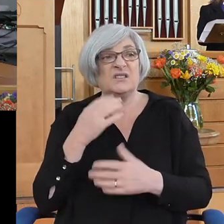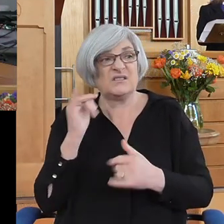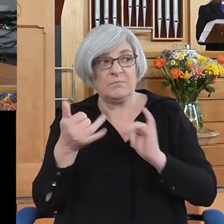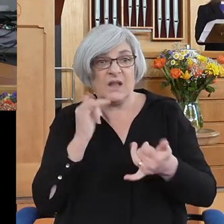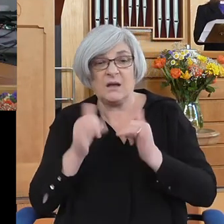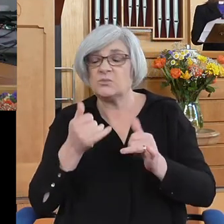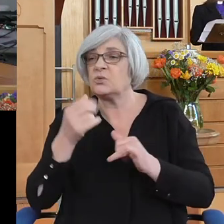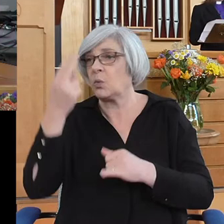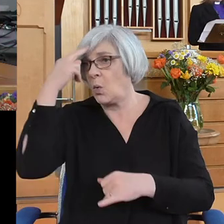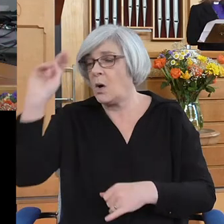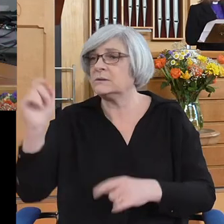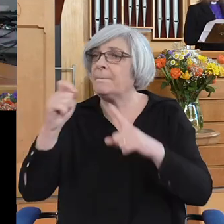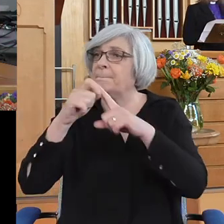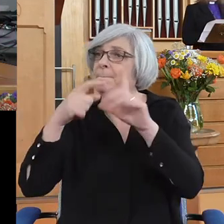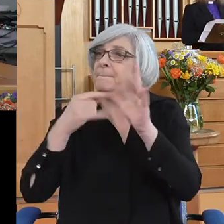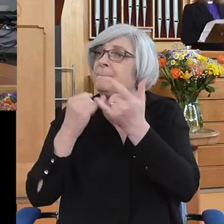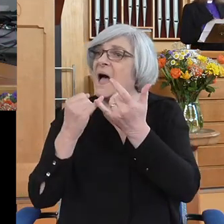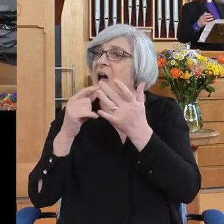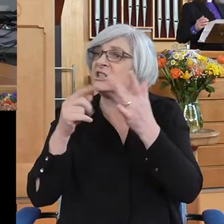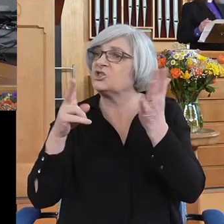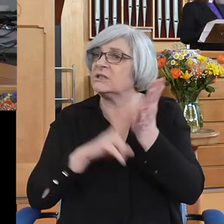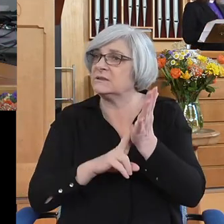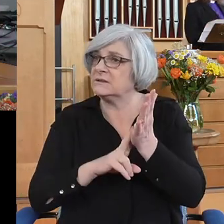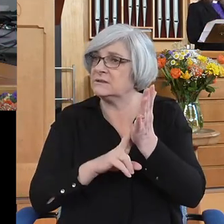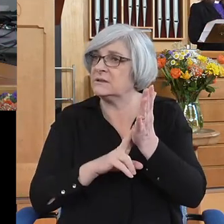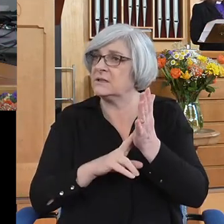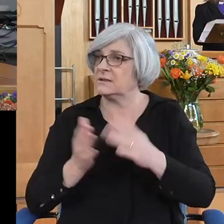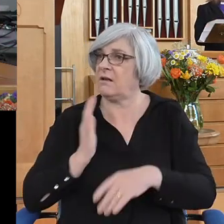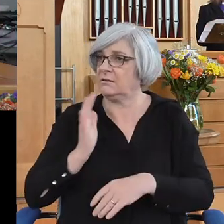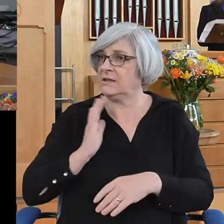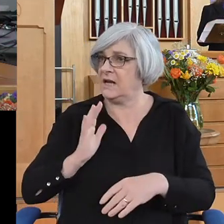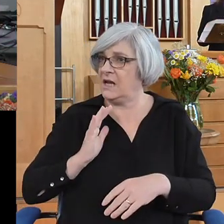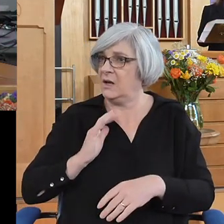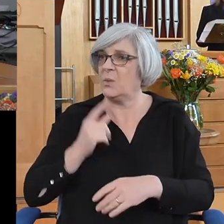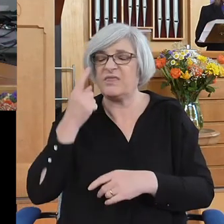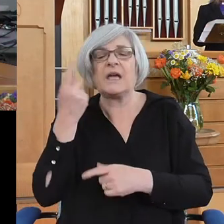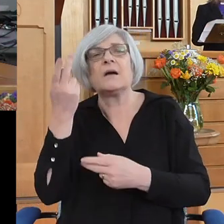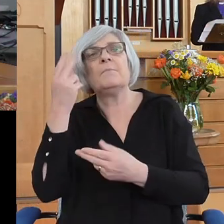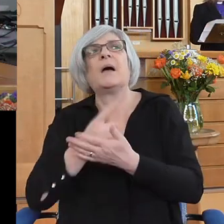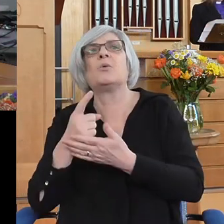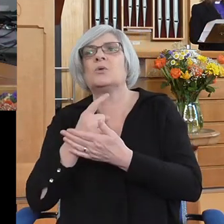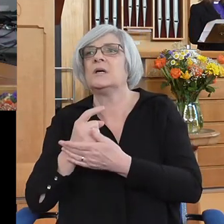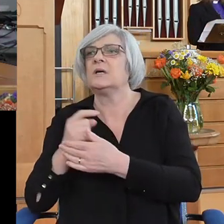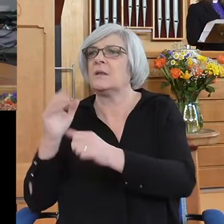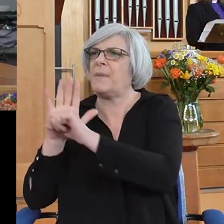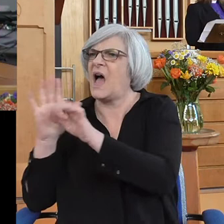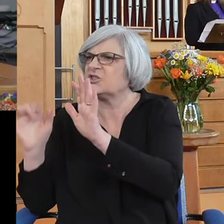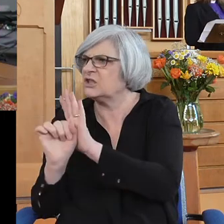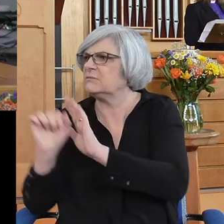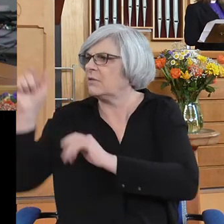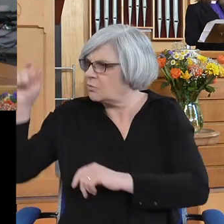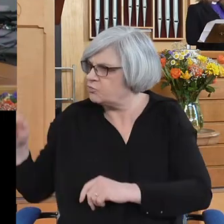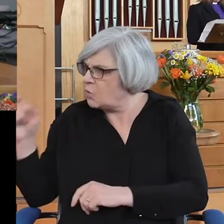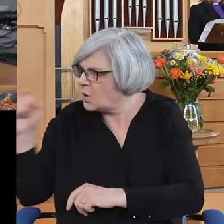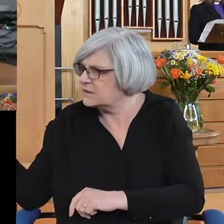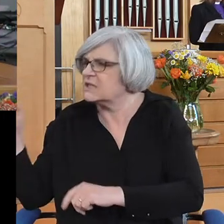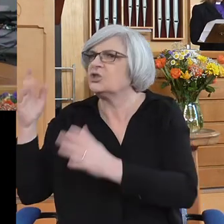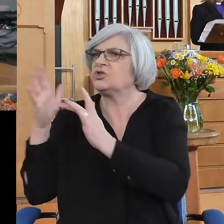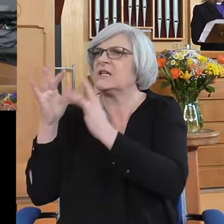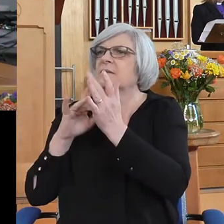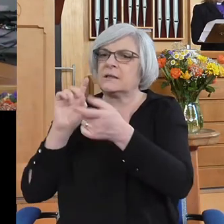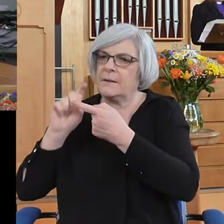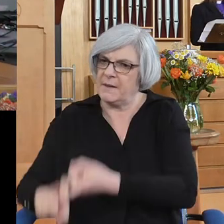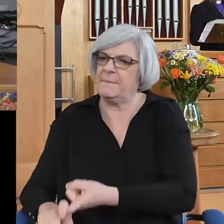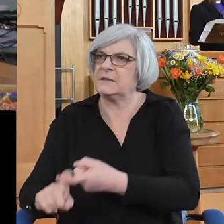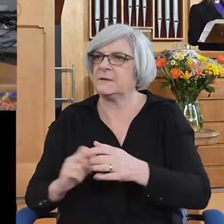Sunday, the time when we think about the Passion of Christ, his commitment, and the cross. And we're doing that